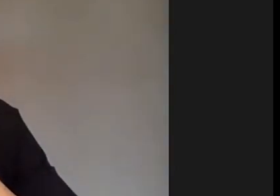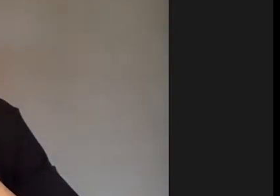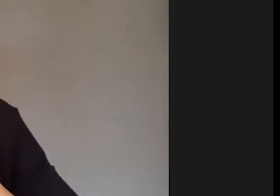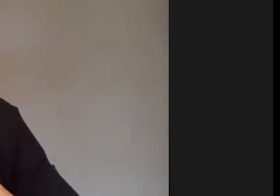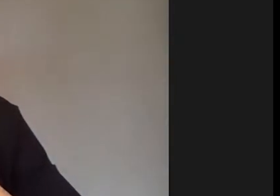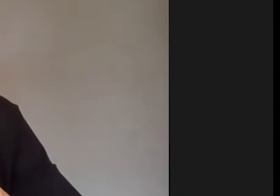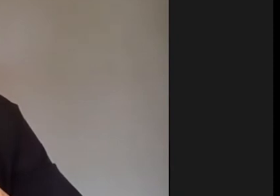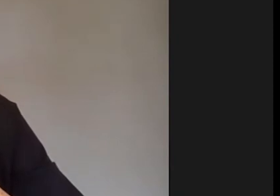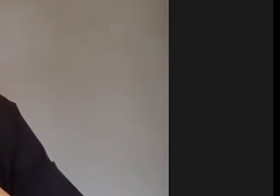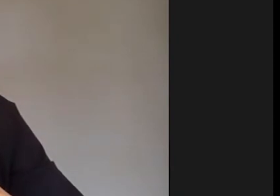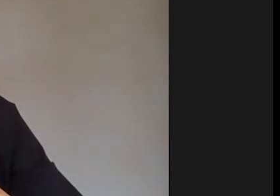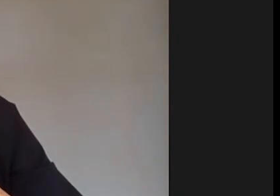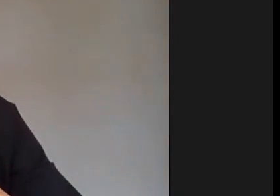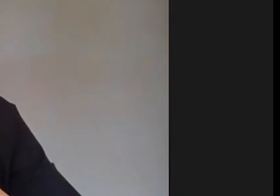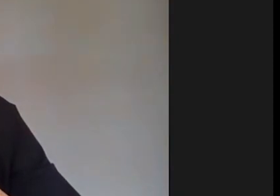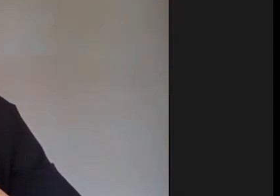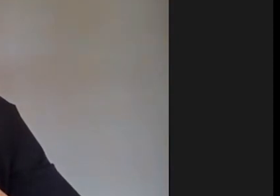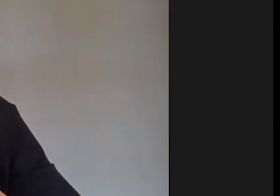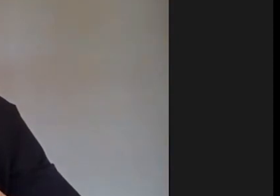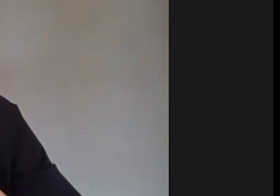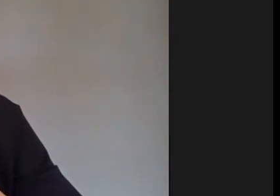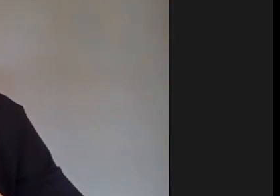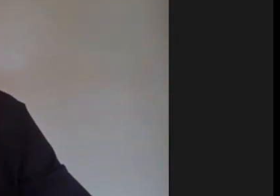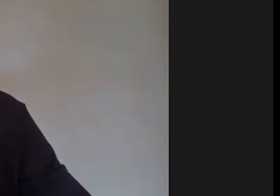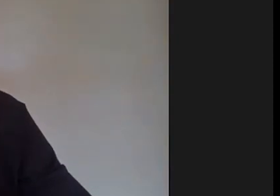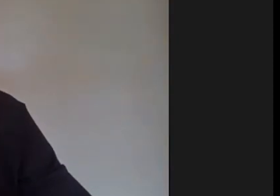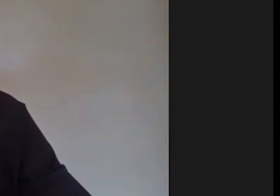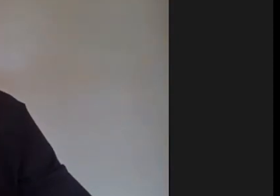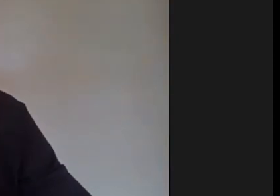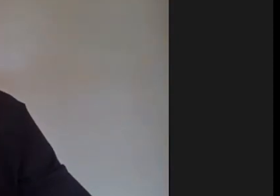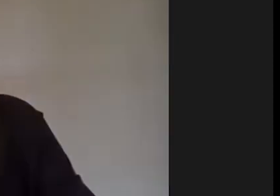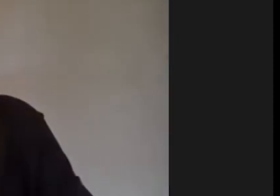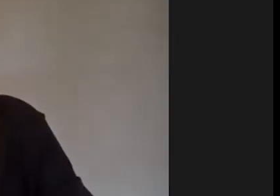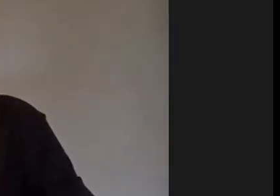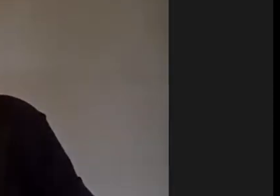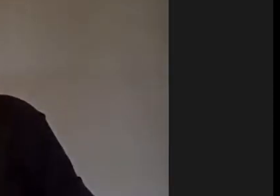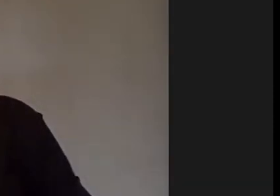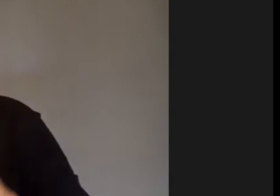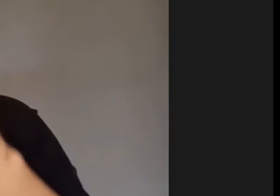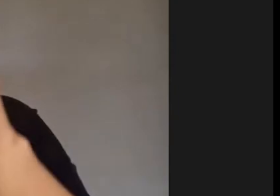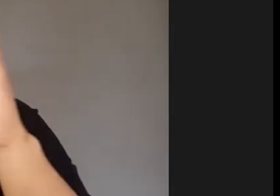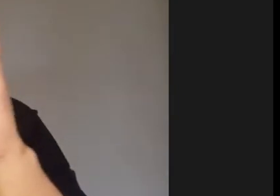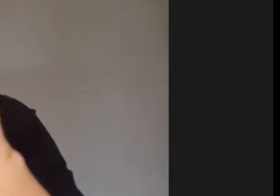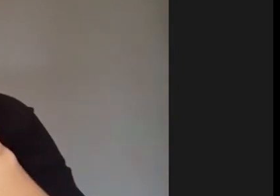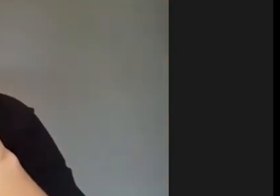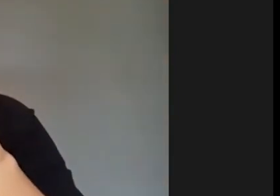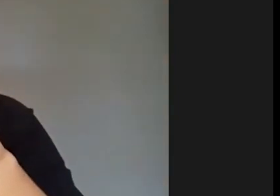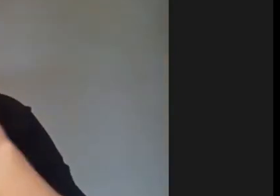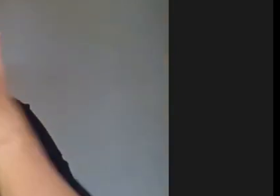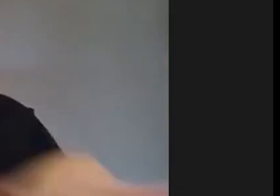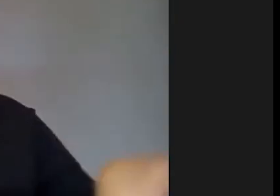What is going to be your role when you finish this diploma? What are you going to do?